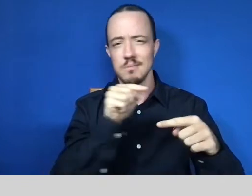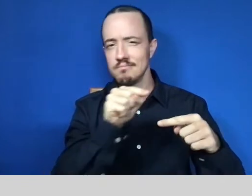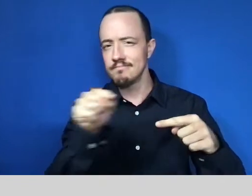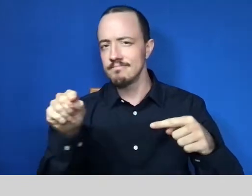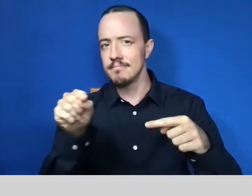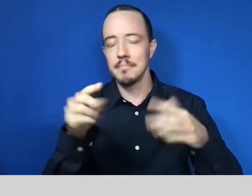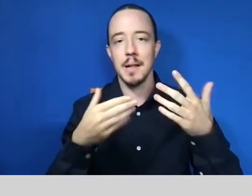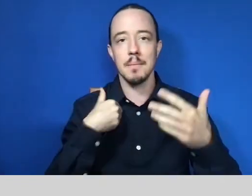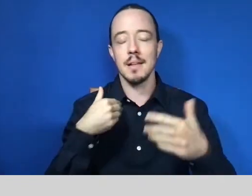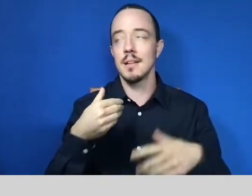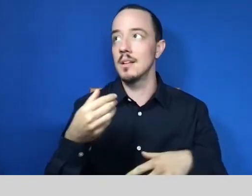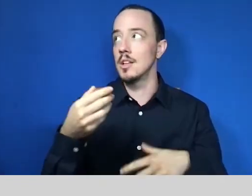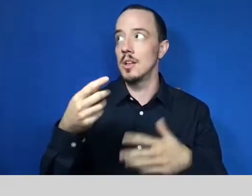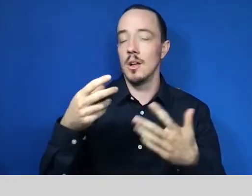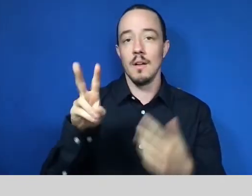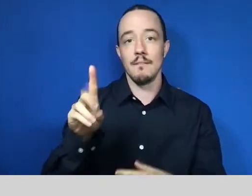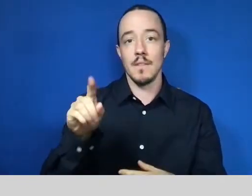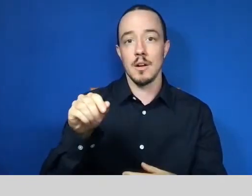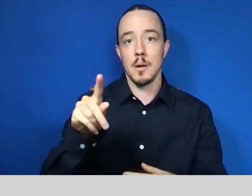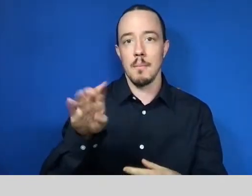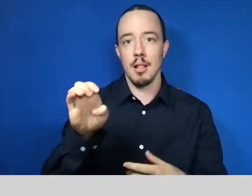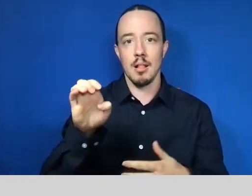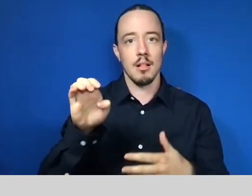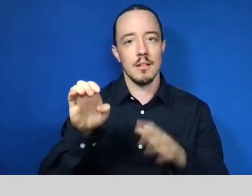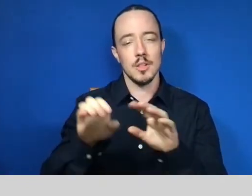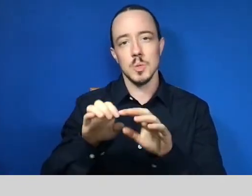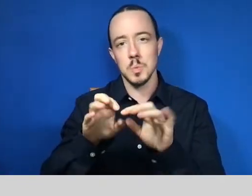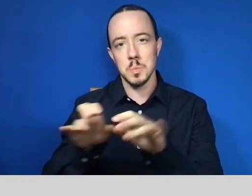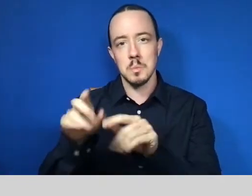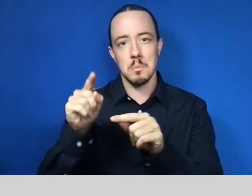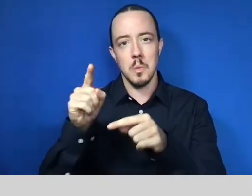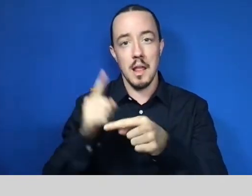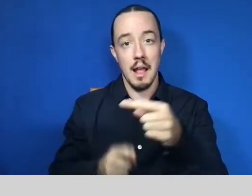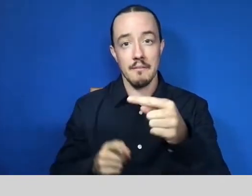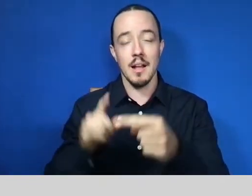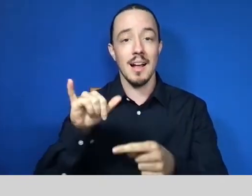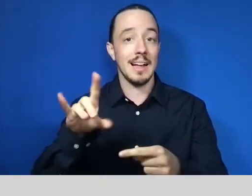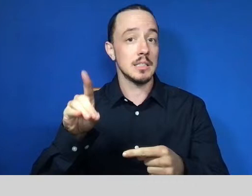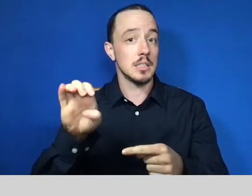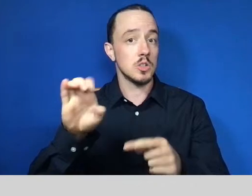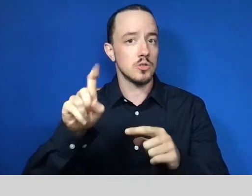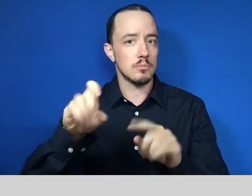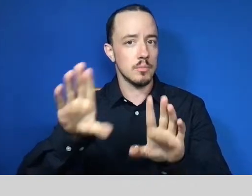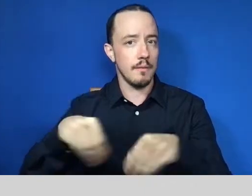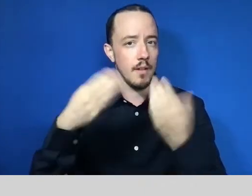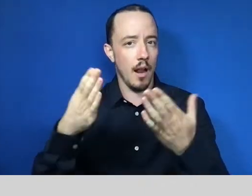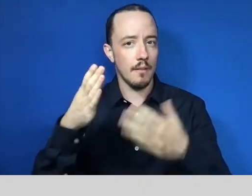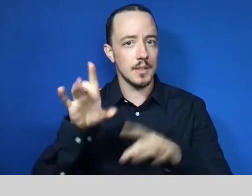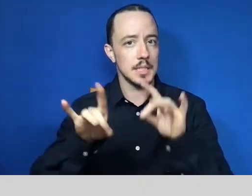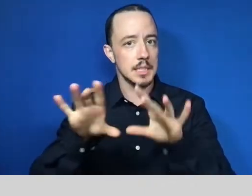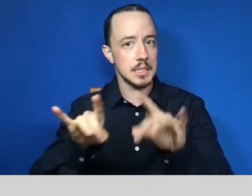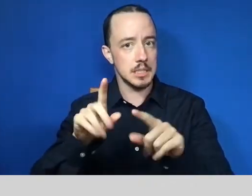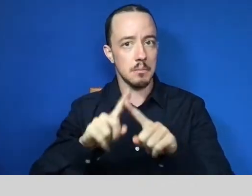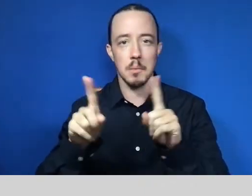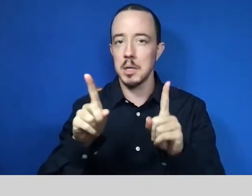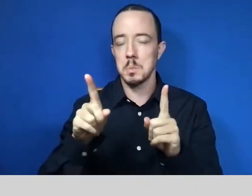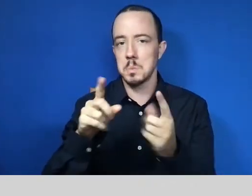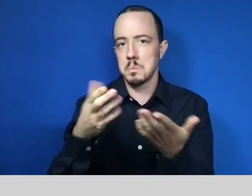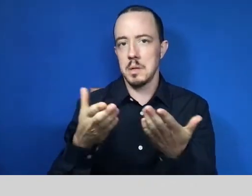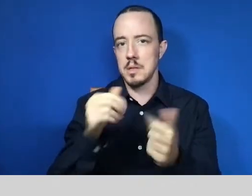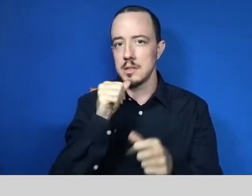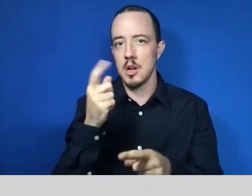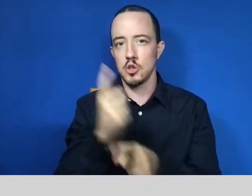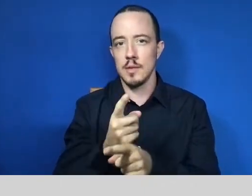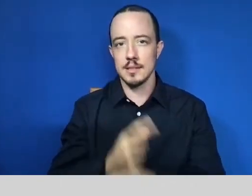half of the name of your variable, IDE should still produce some hints, but the code is not syntactically correct and may not be run at